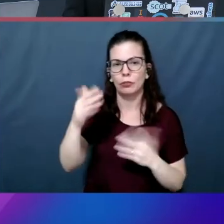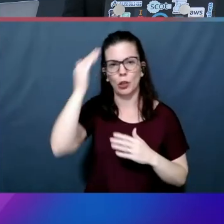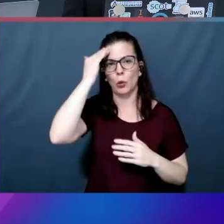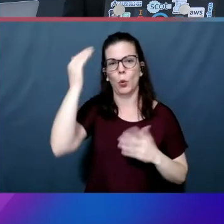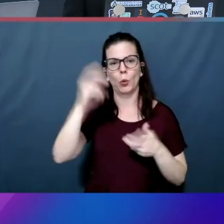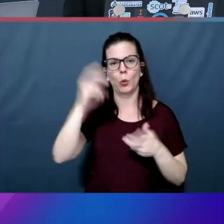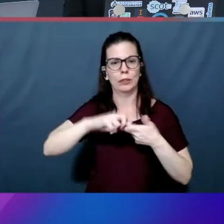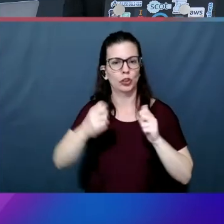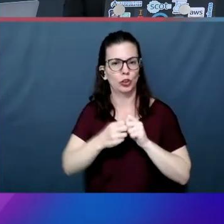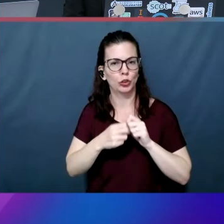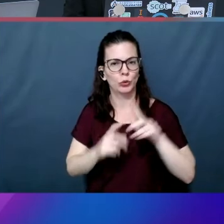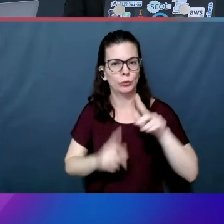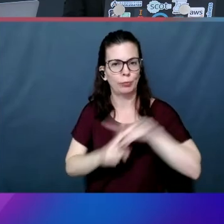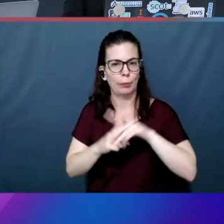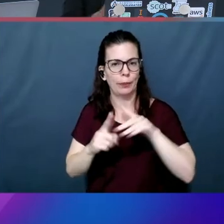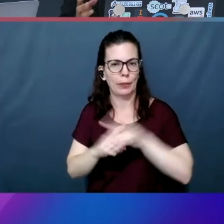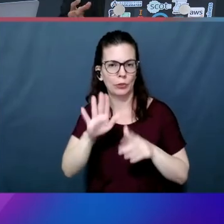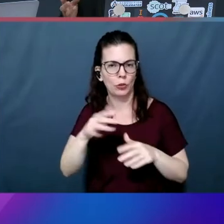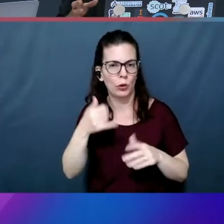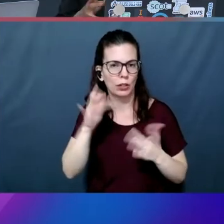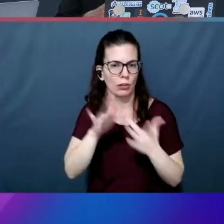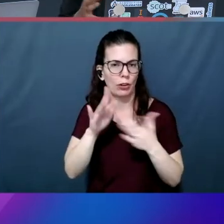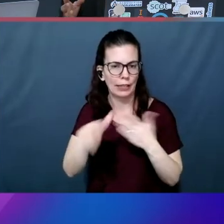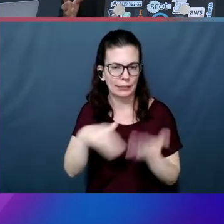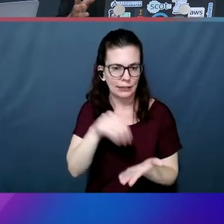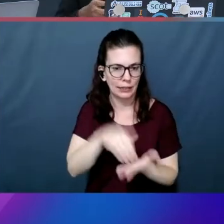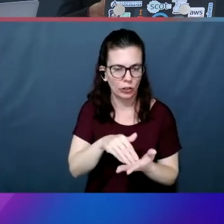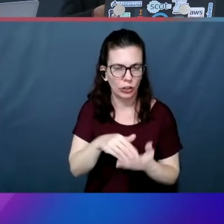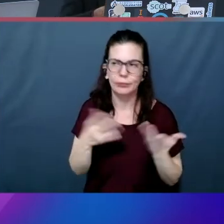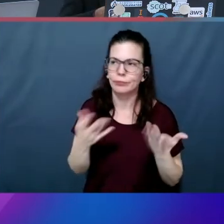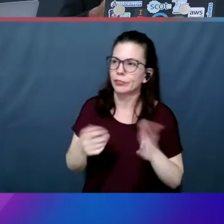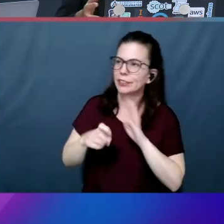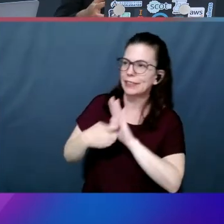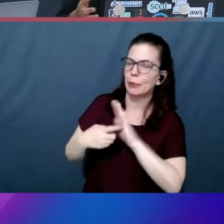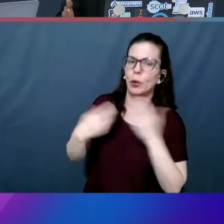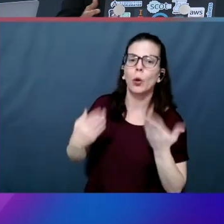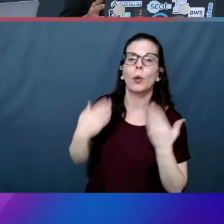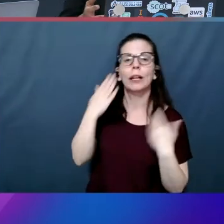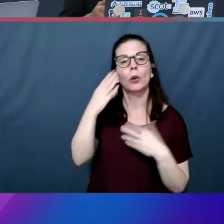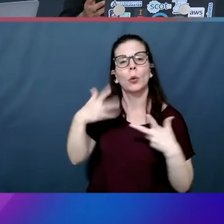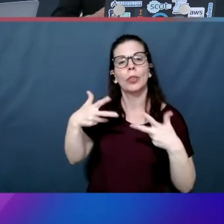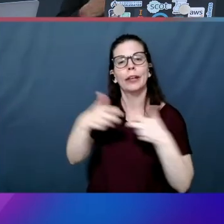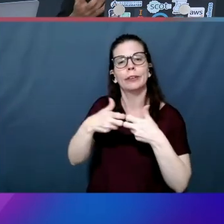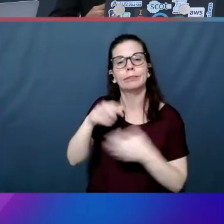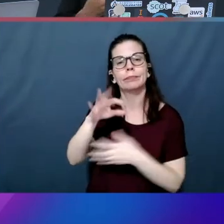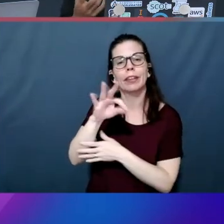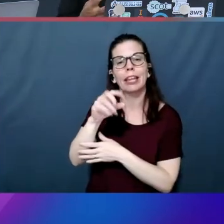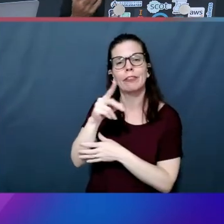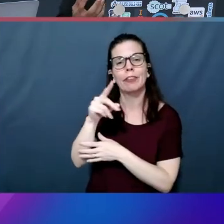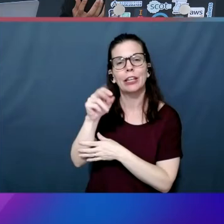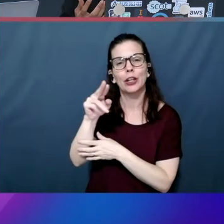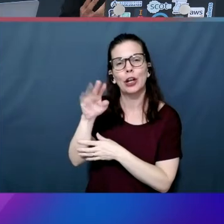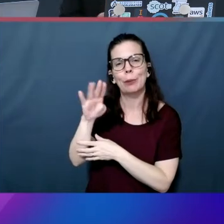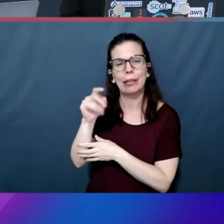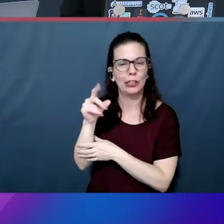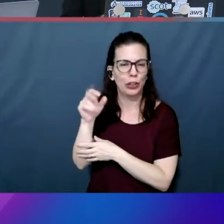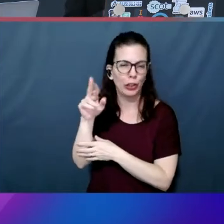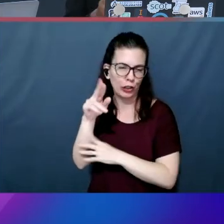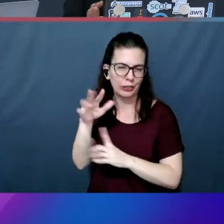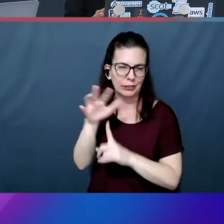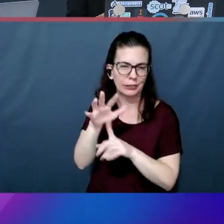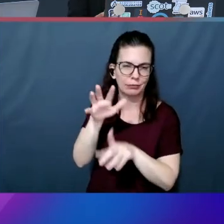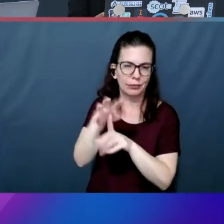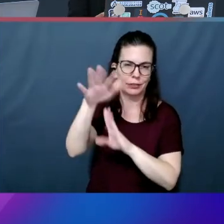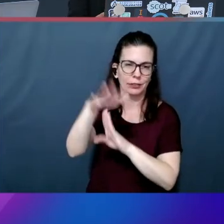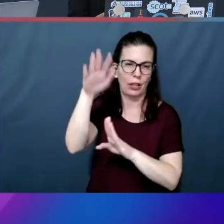Like for example, now that I know that fender bender is one of the top issues that I'm seeing in terms of like terms being used by the customer, I can